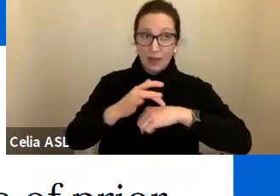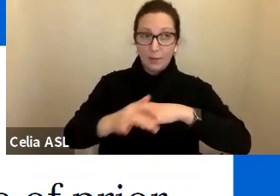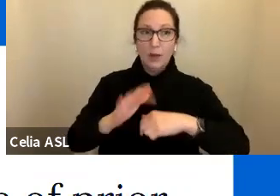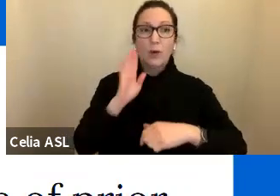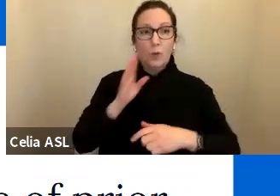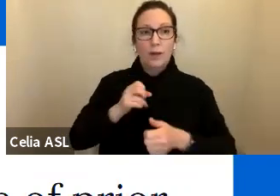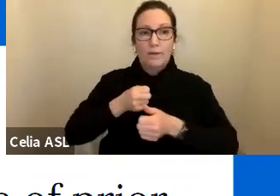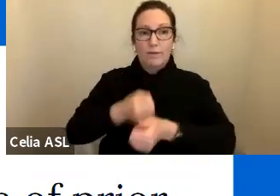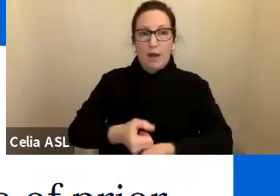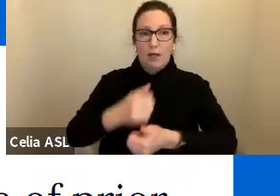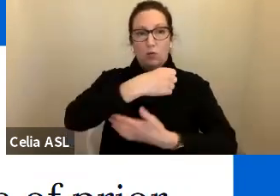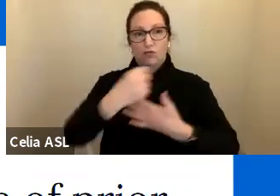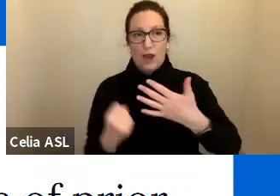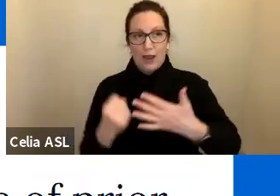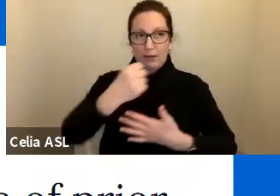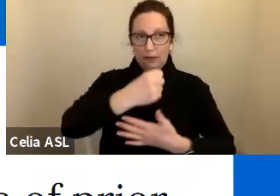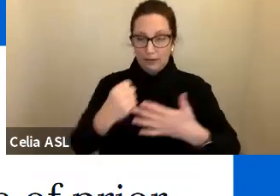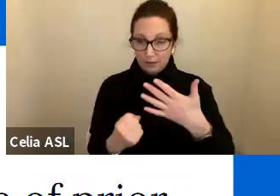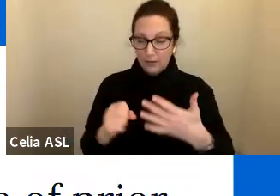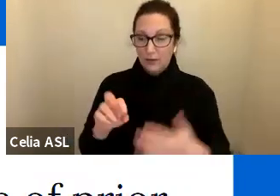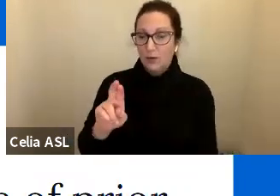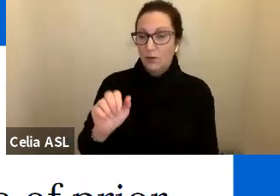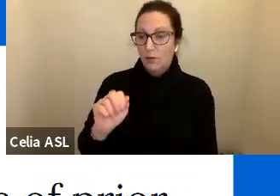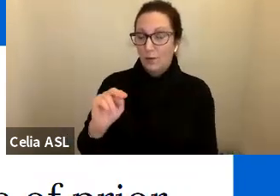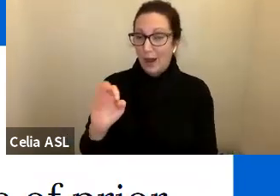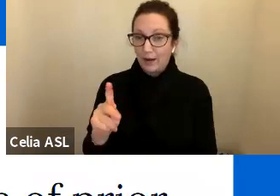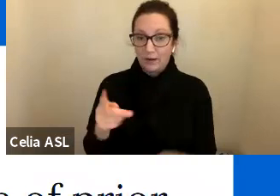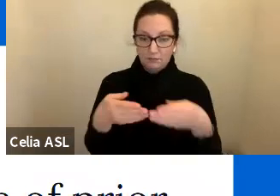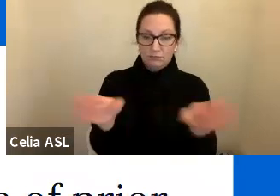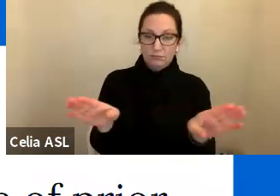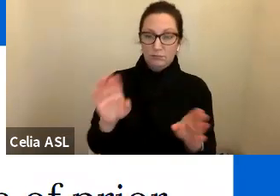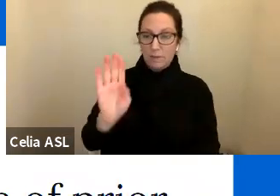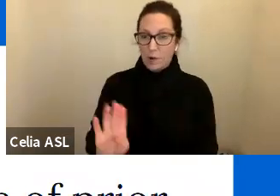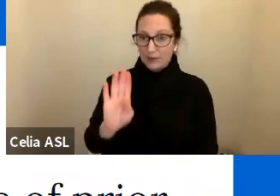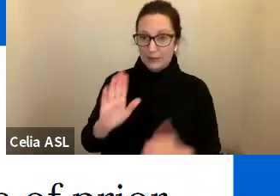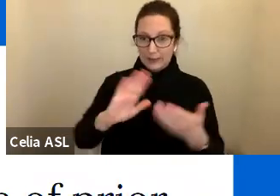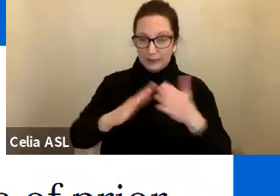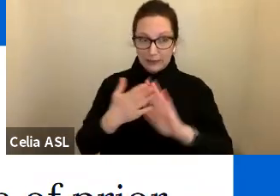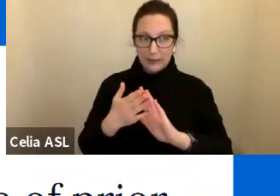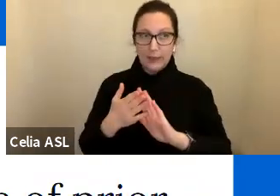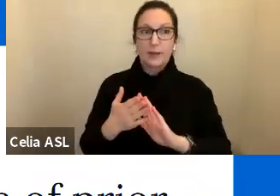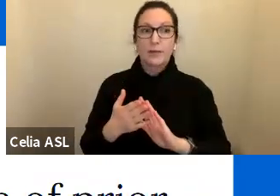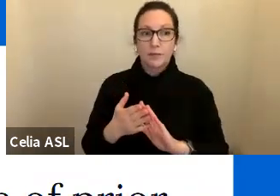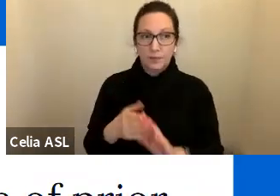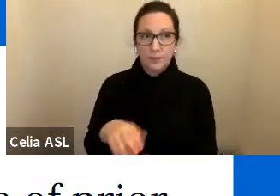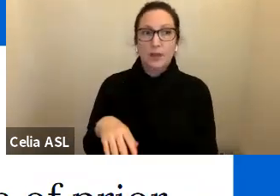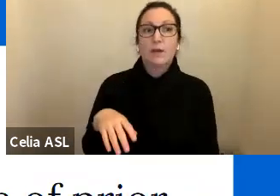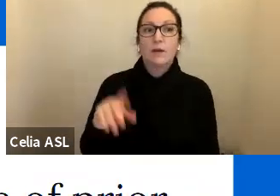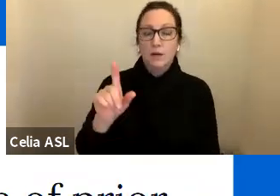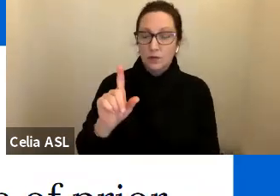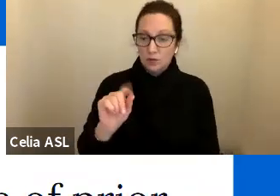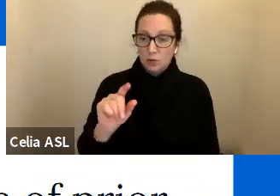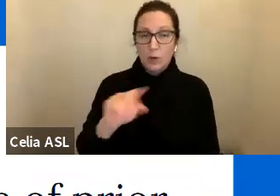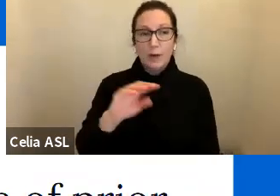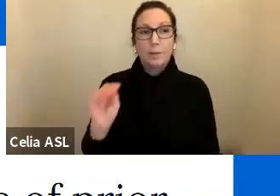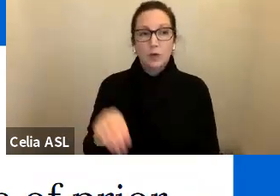GPA across the city. So it'll be a citywide ranking of applicants. and 20% of the seats across the 3